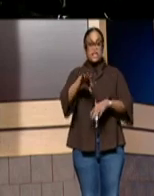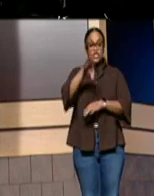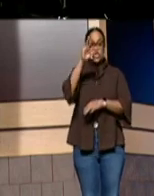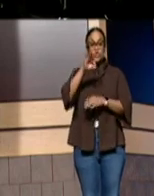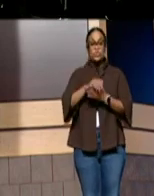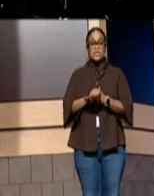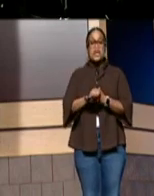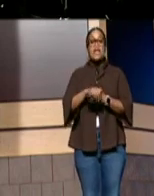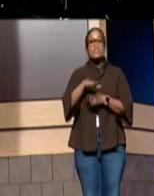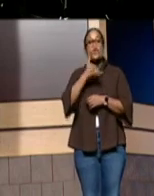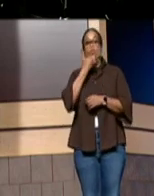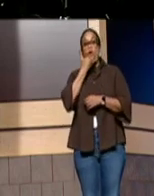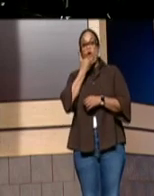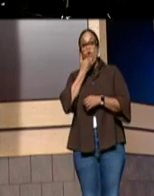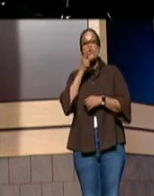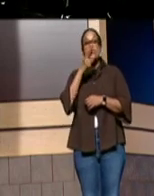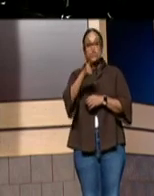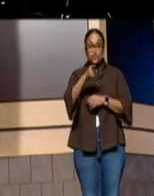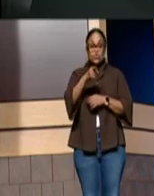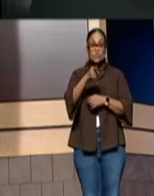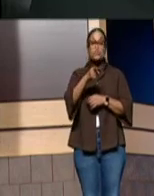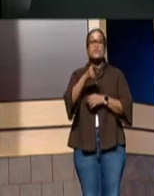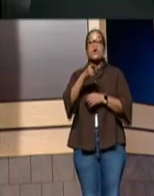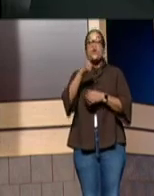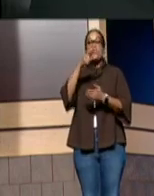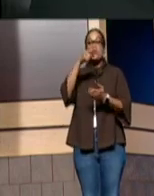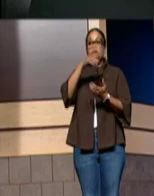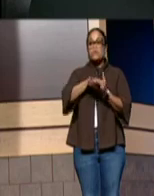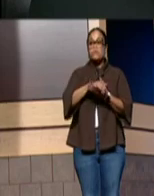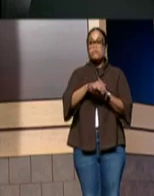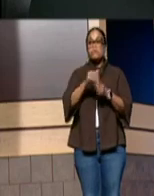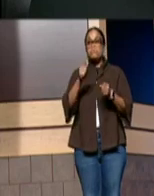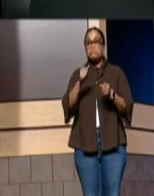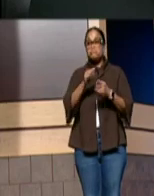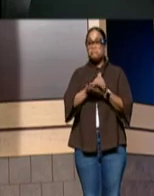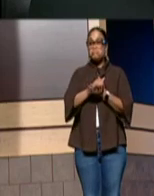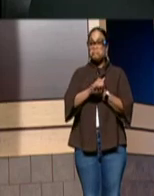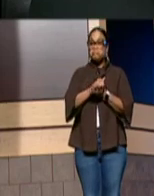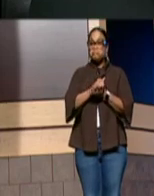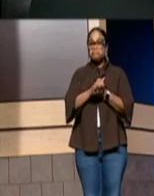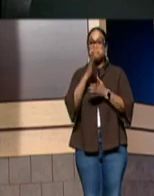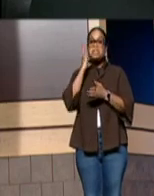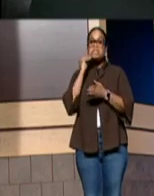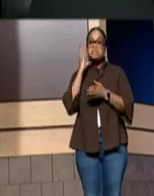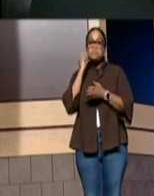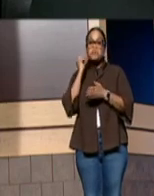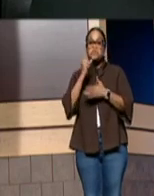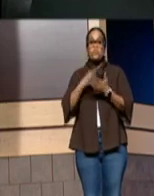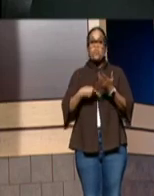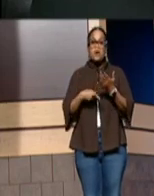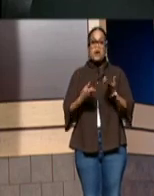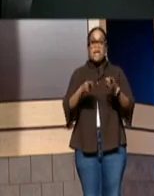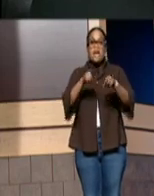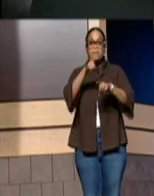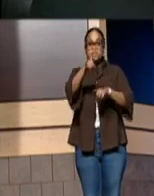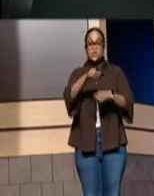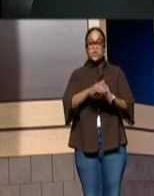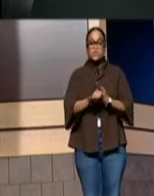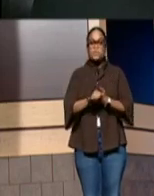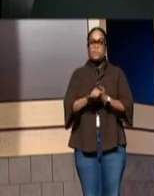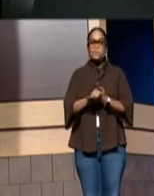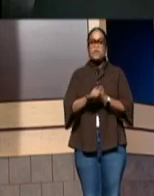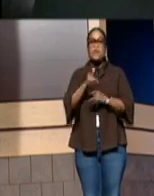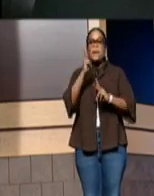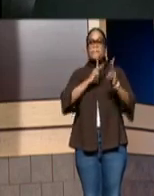make the wrong choice, you will pay for it. So I don't want to paint such a broad swath that people who are on the